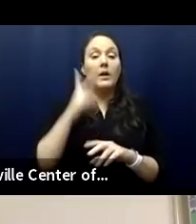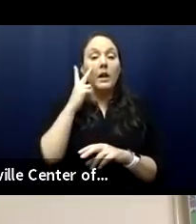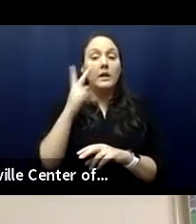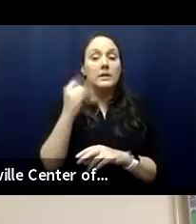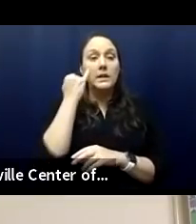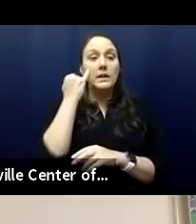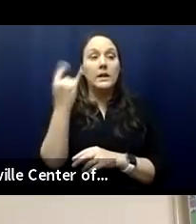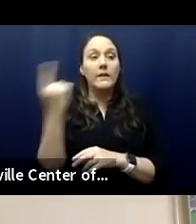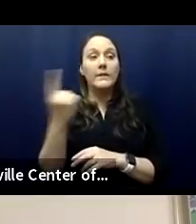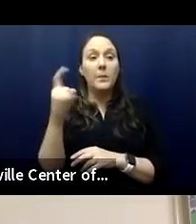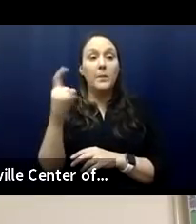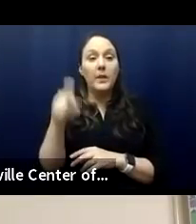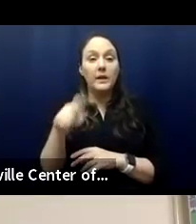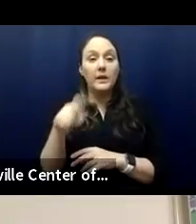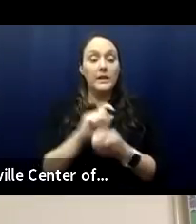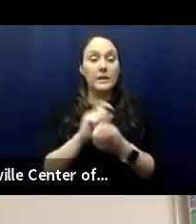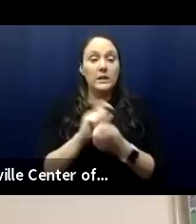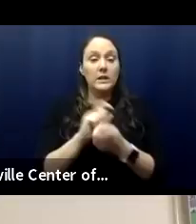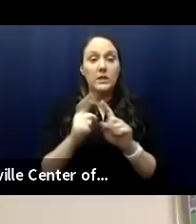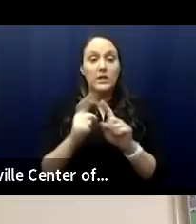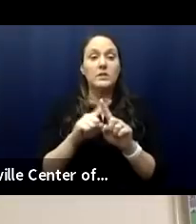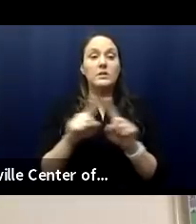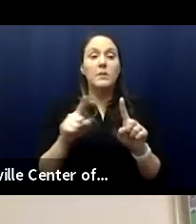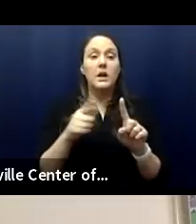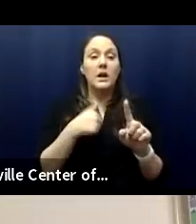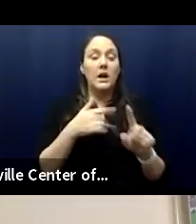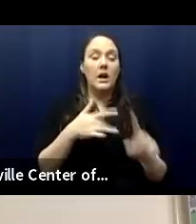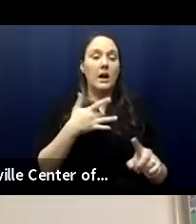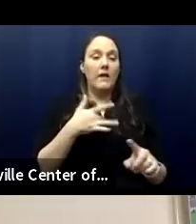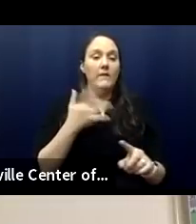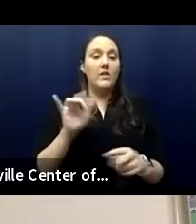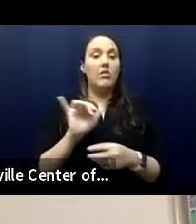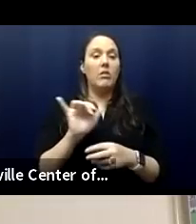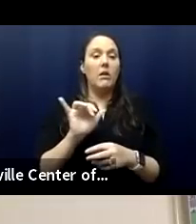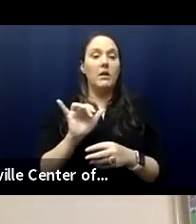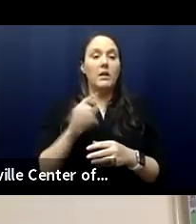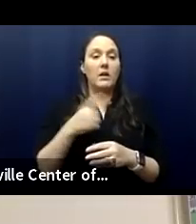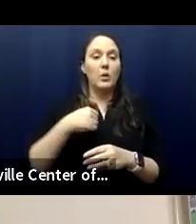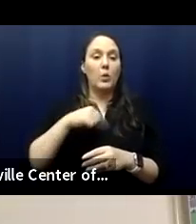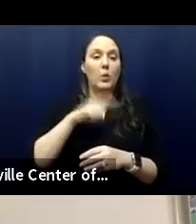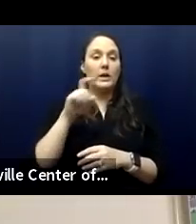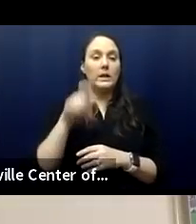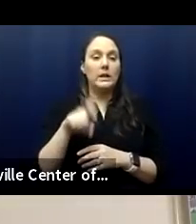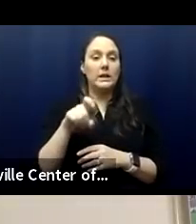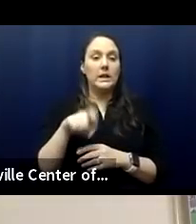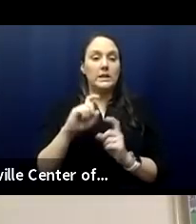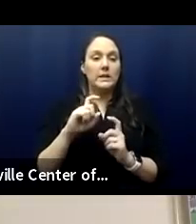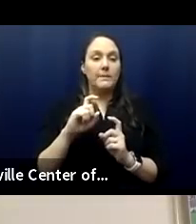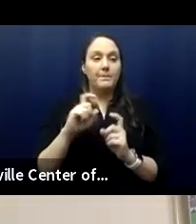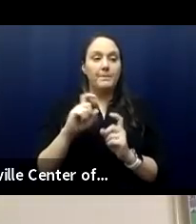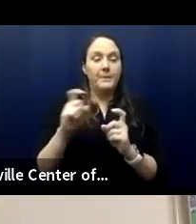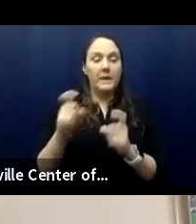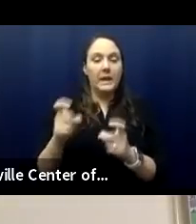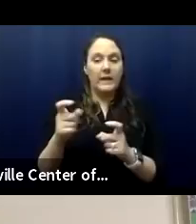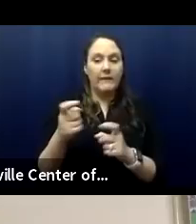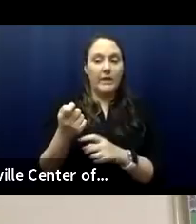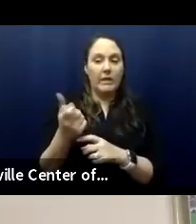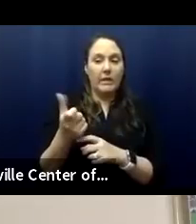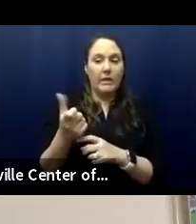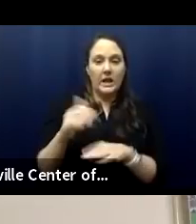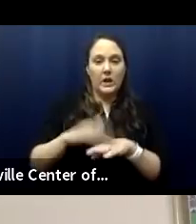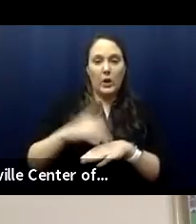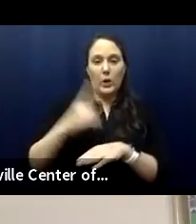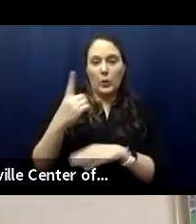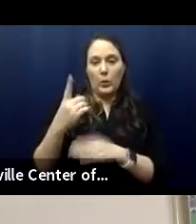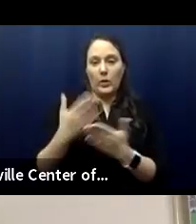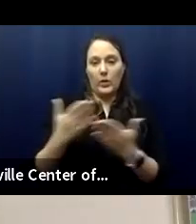But, I just feel that we need to give a little on this one thing until we